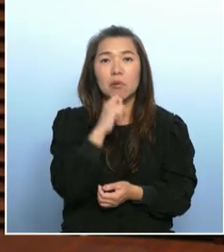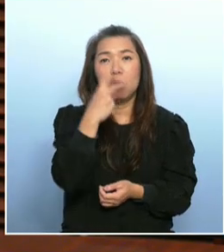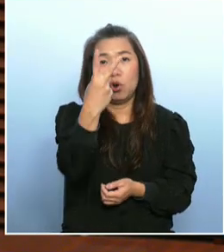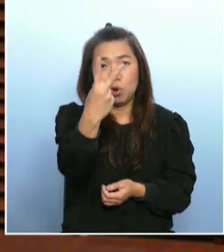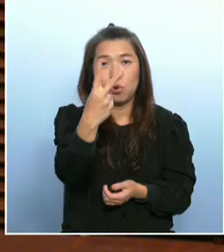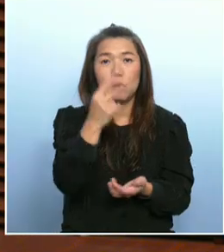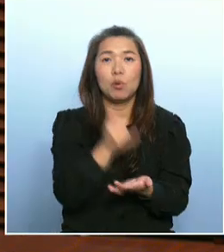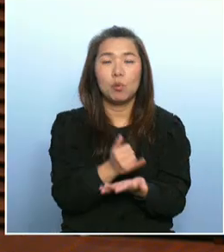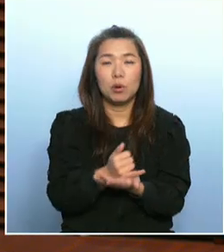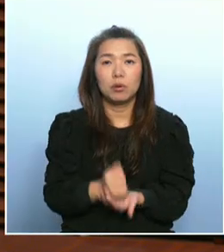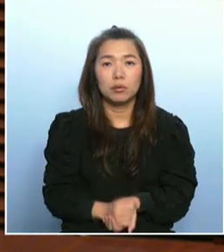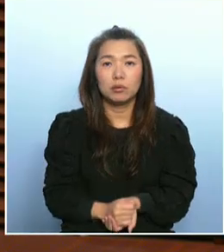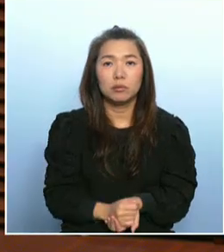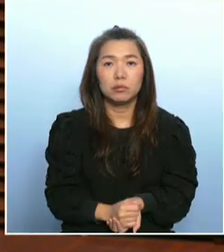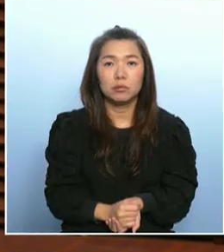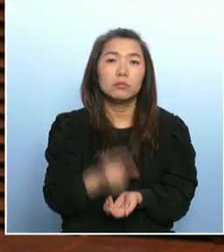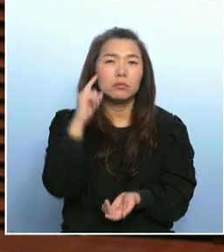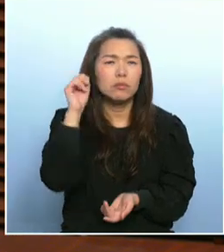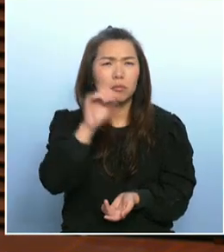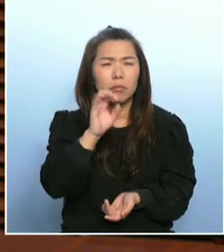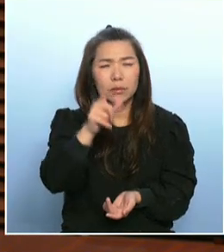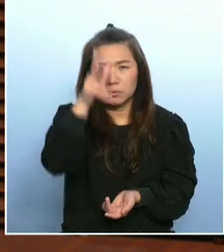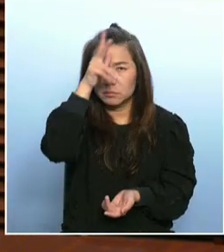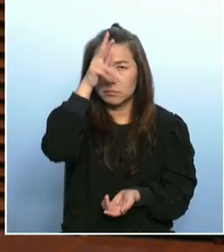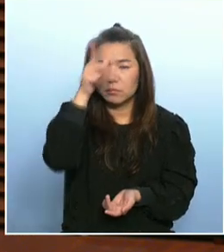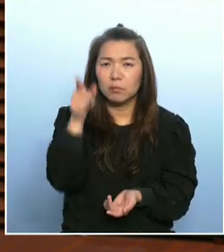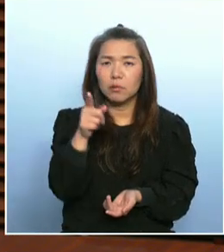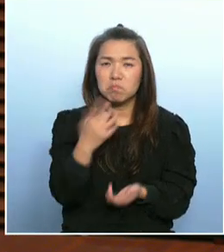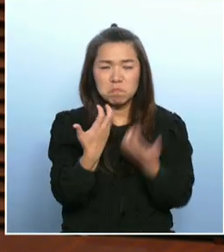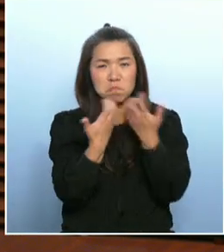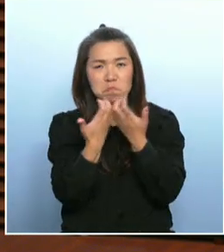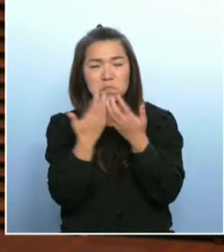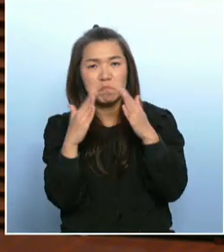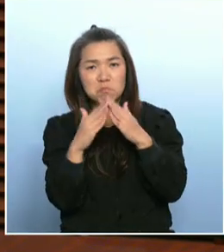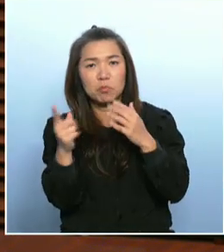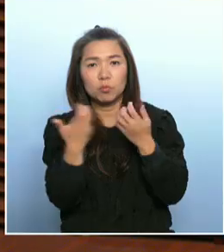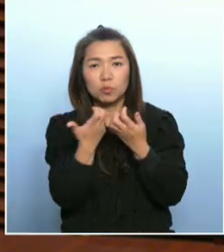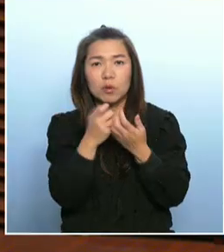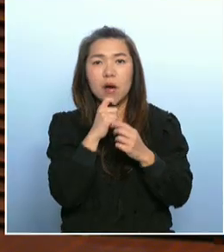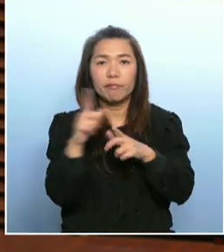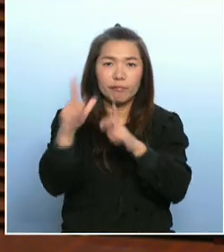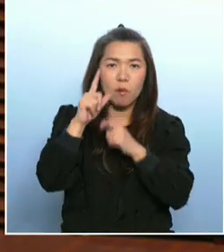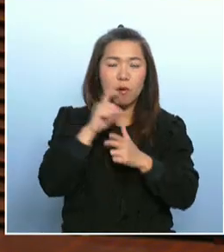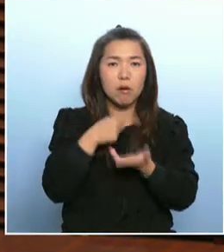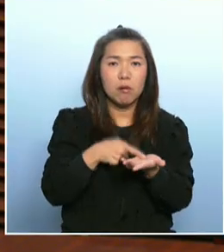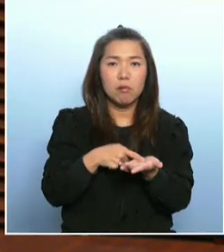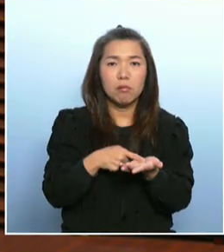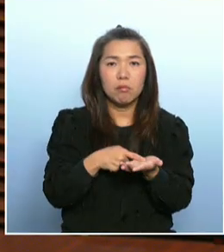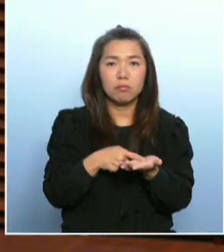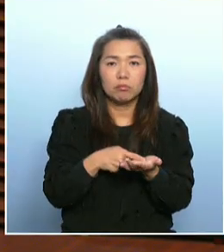need respiratory devices, there's only 2 quotas for them in the support centers.